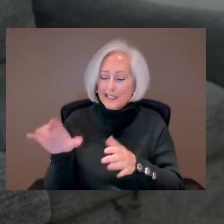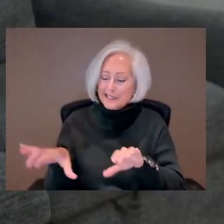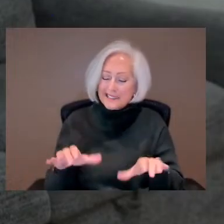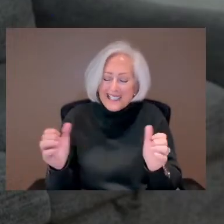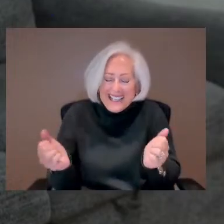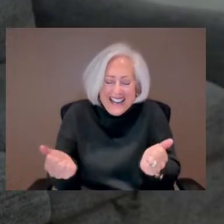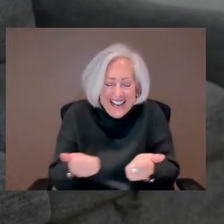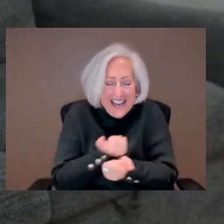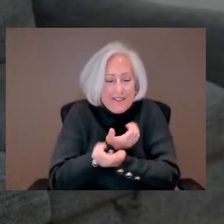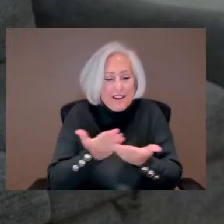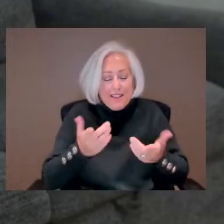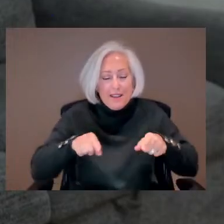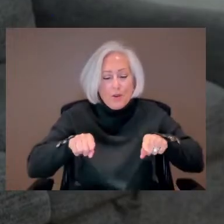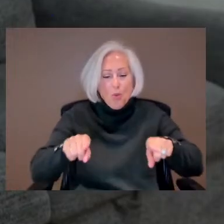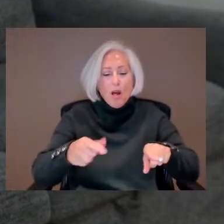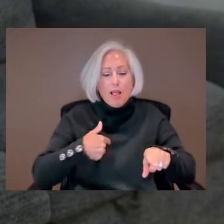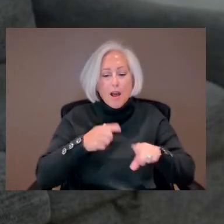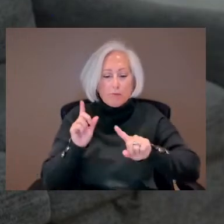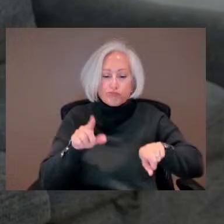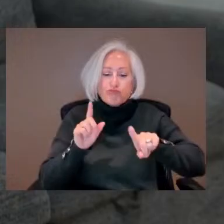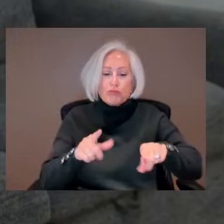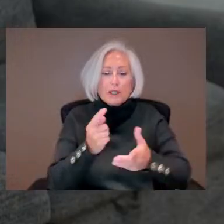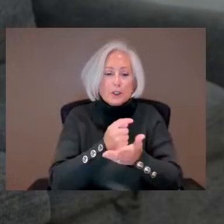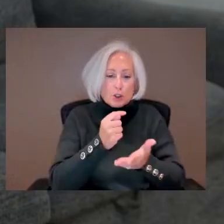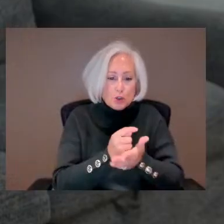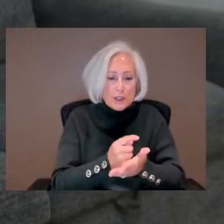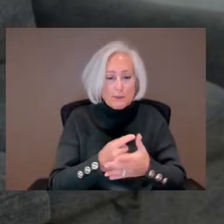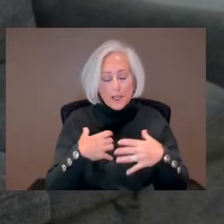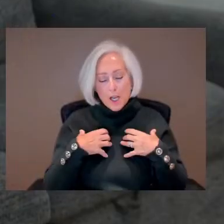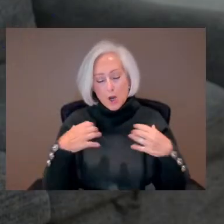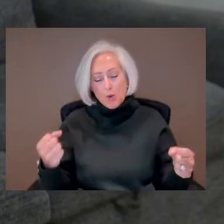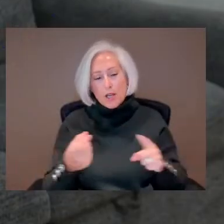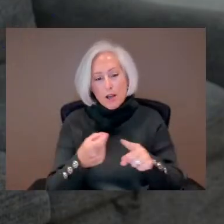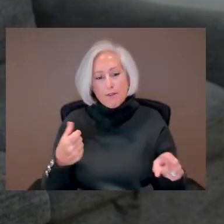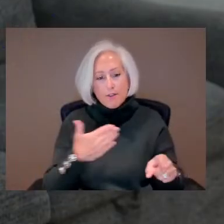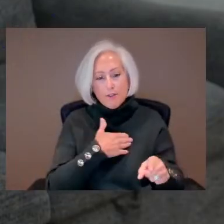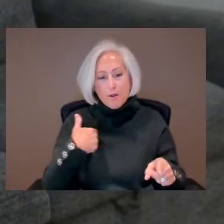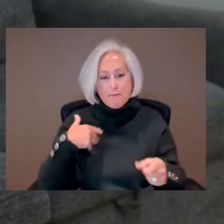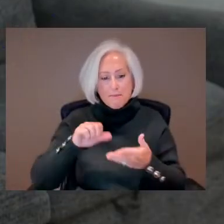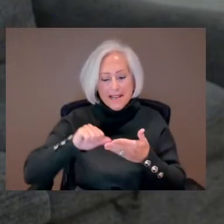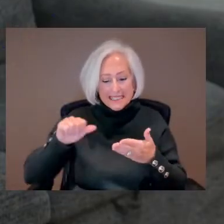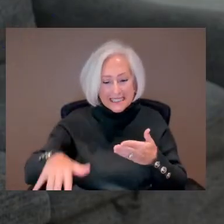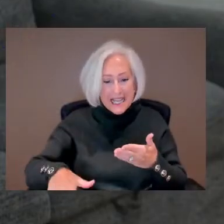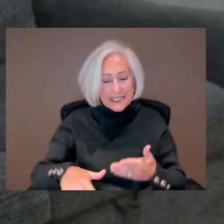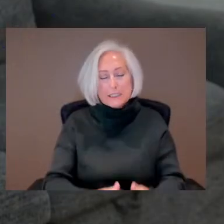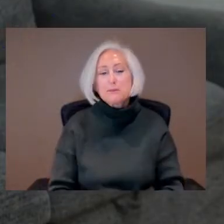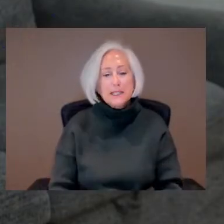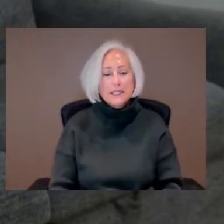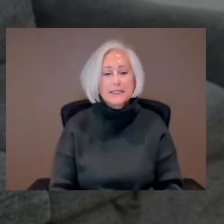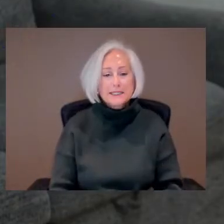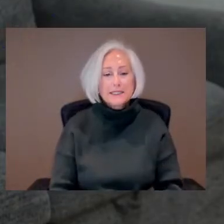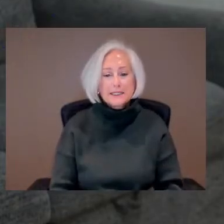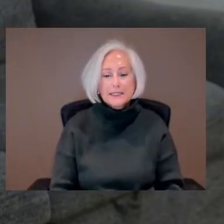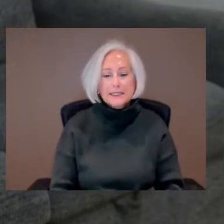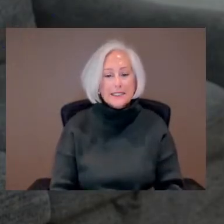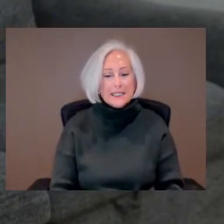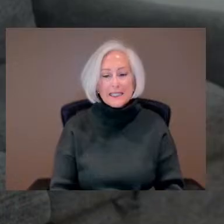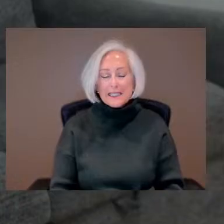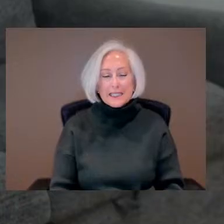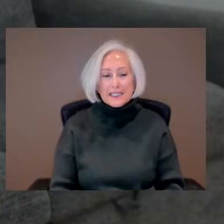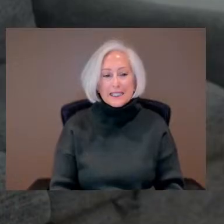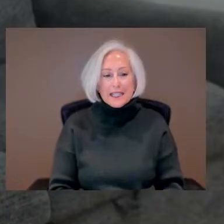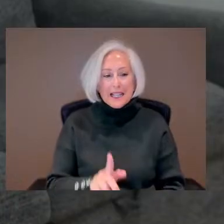treatment and recovering from my mastectomy. And And